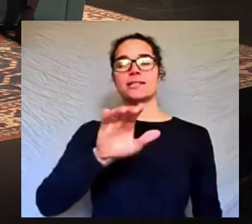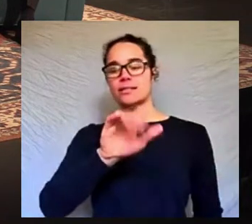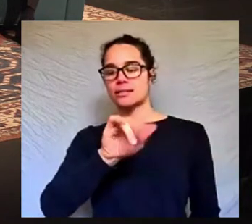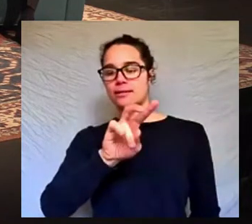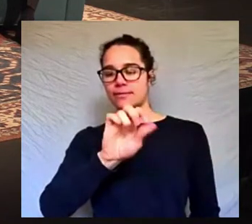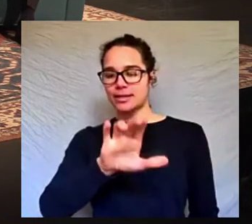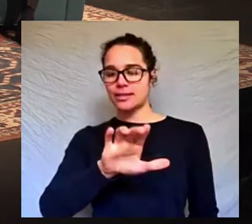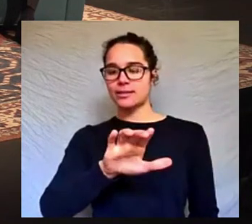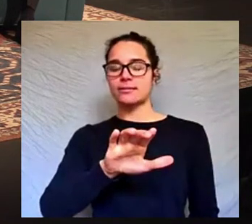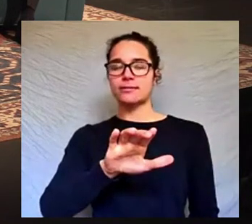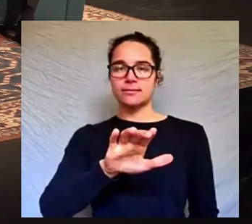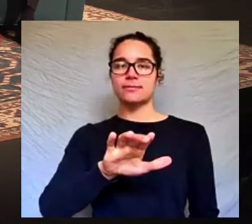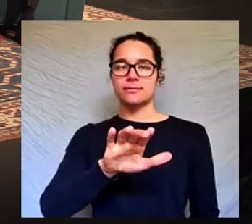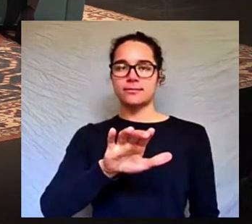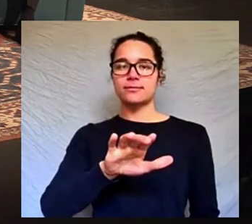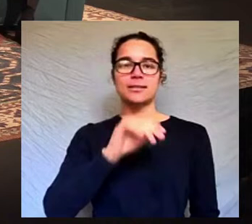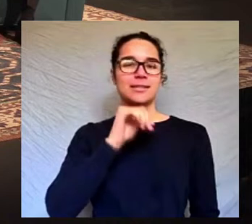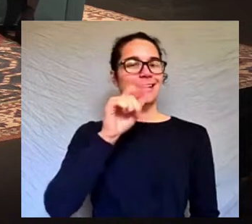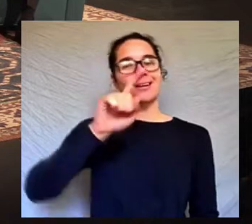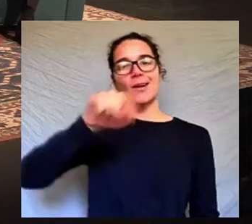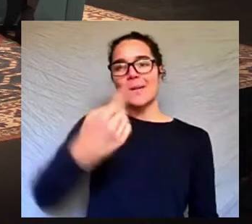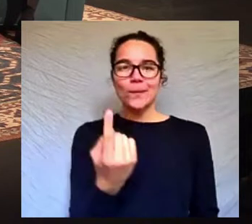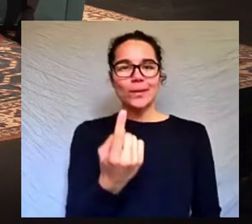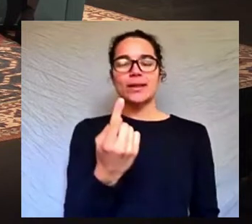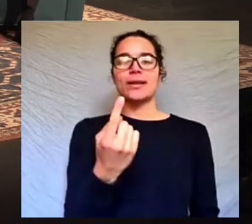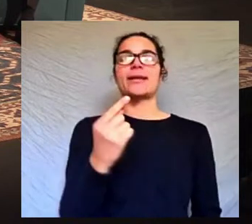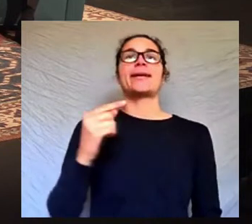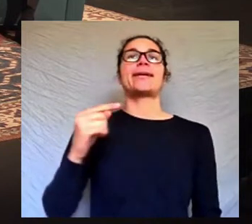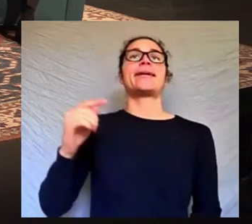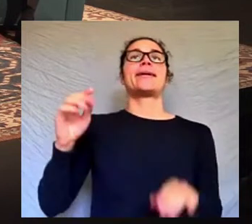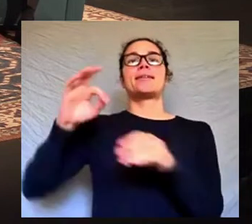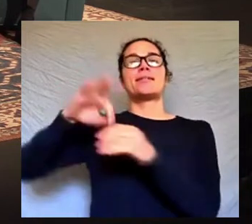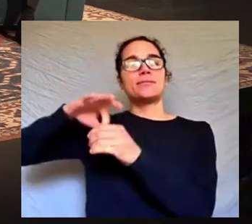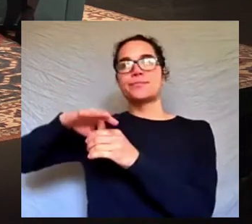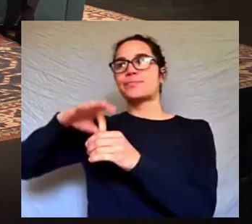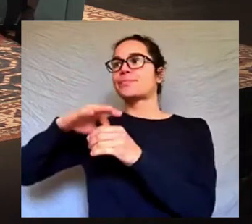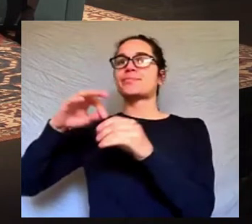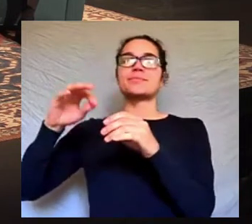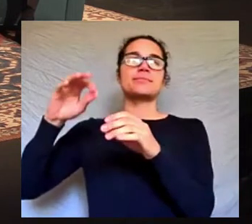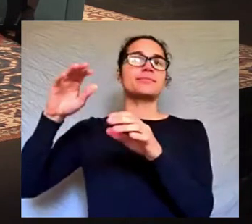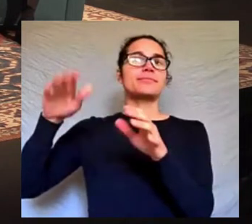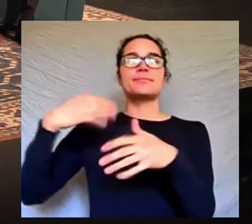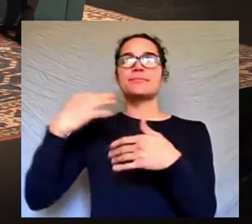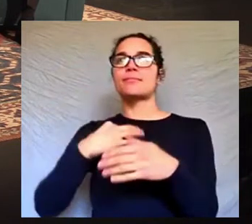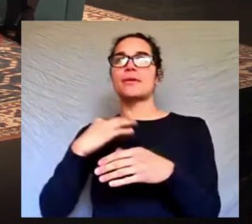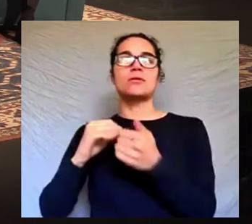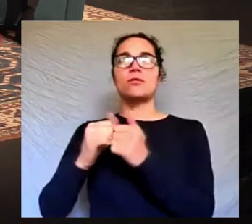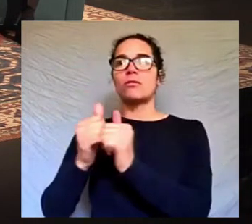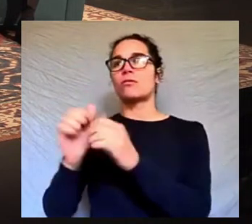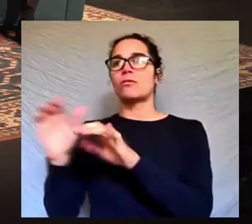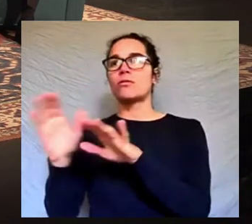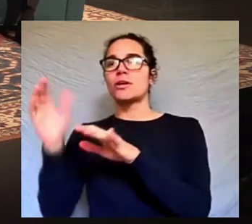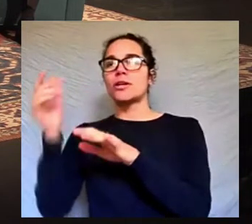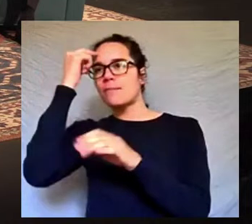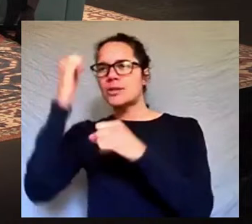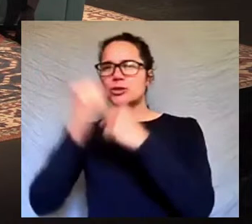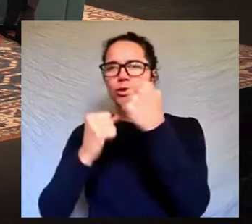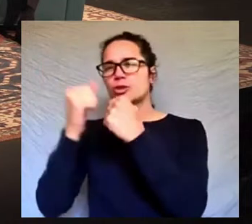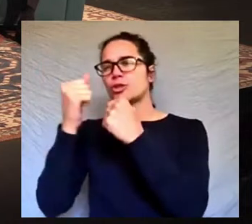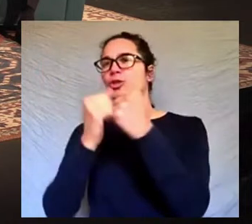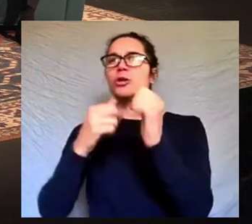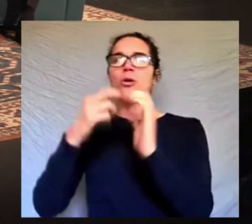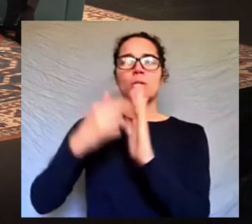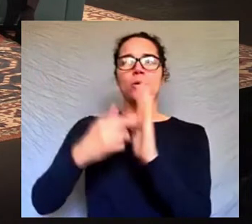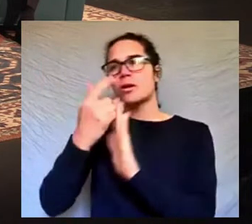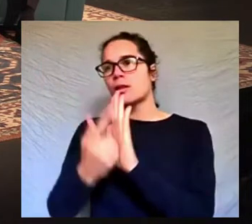It is not just electoral or government structure, but community structure, and what